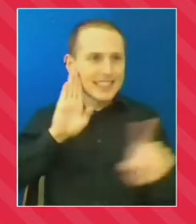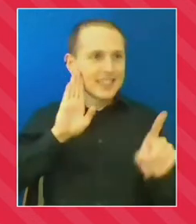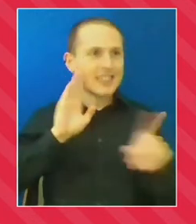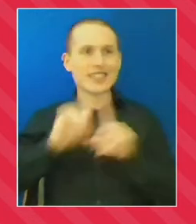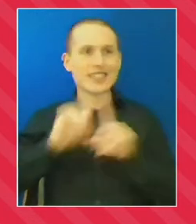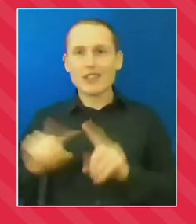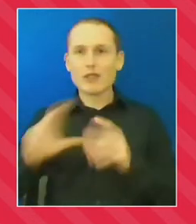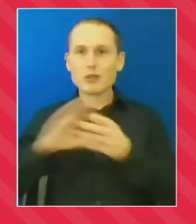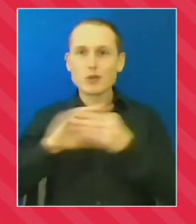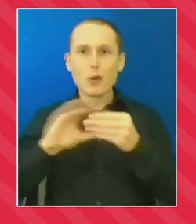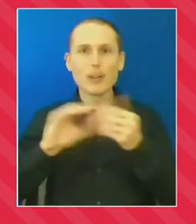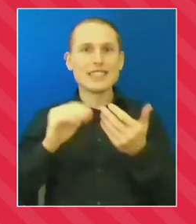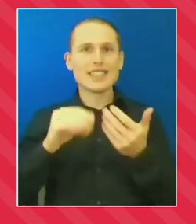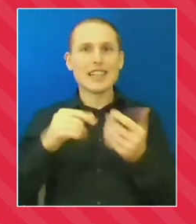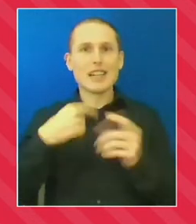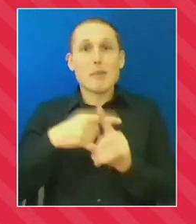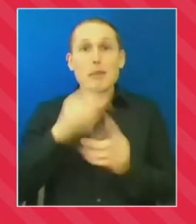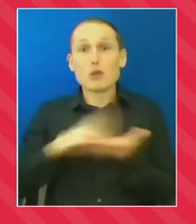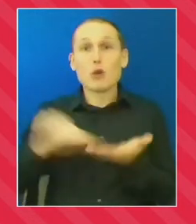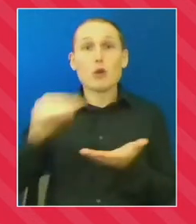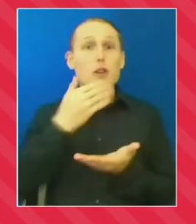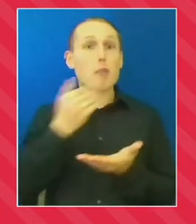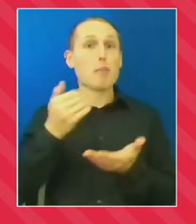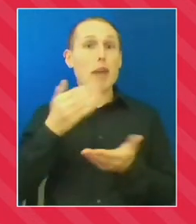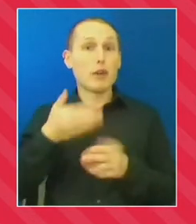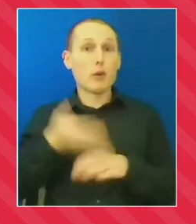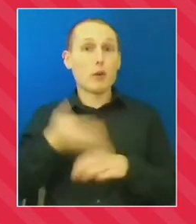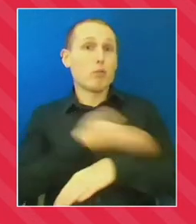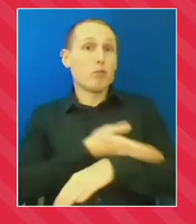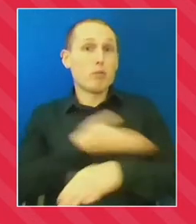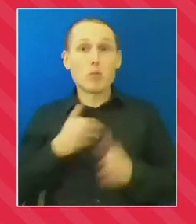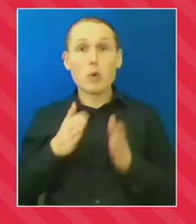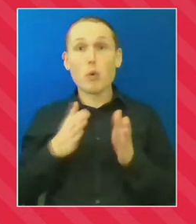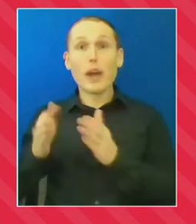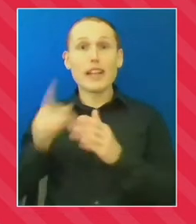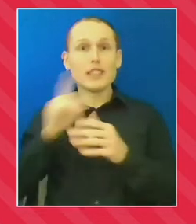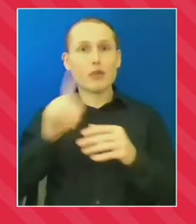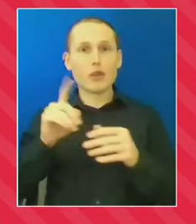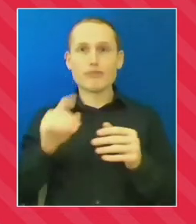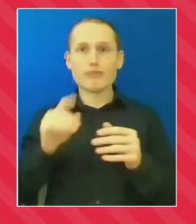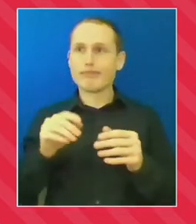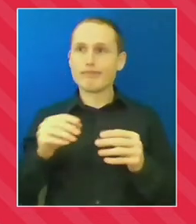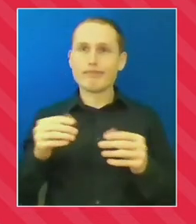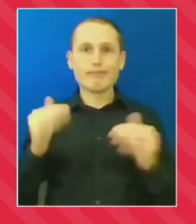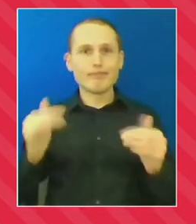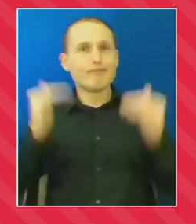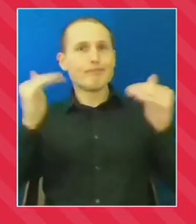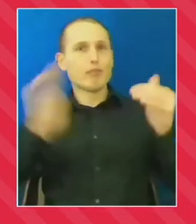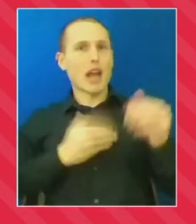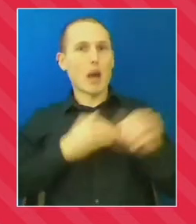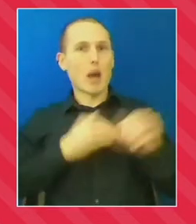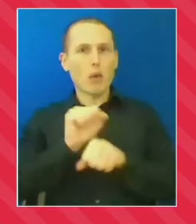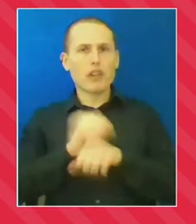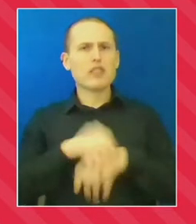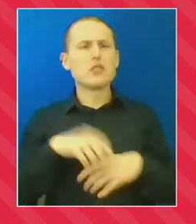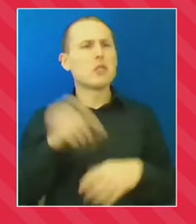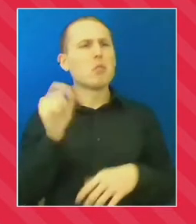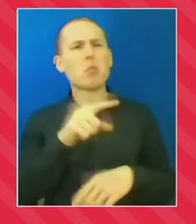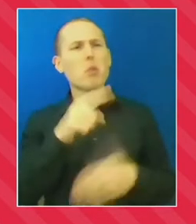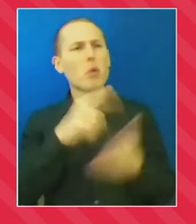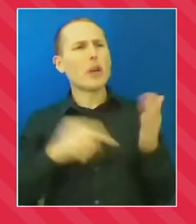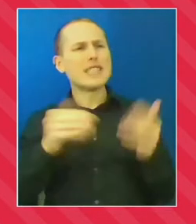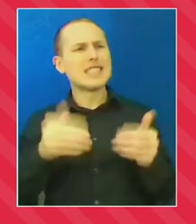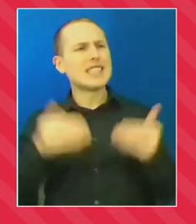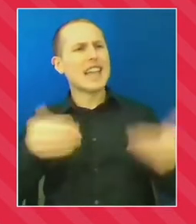get to learn better ways of how we can improve the work that we are doing. So what's next for you, Pamela? Well,